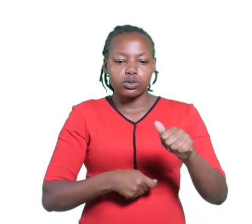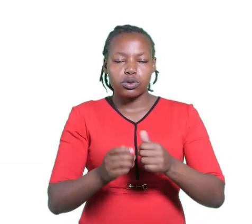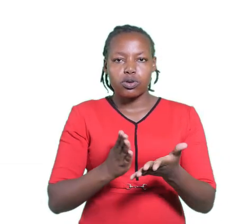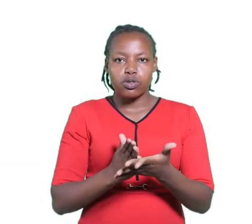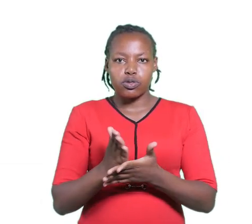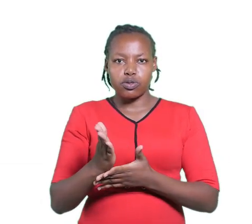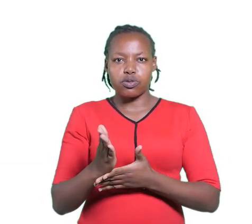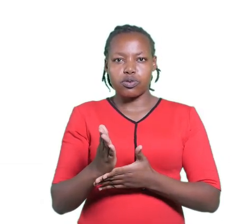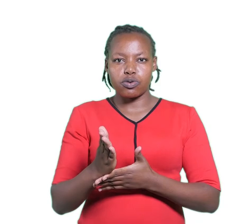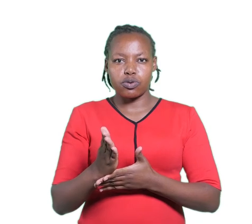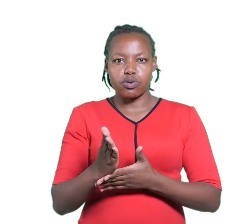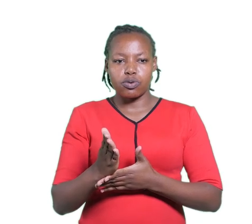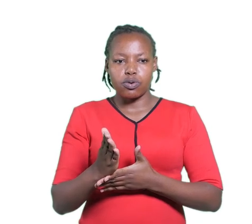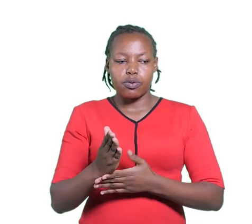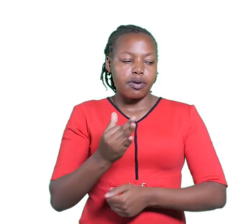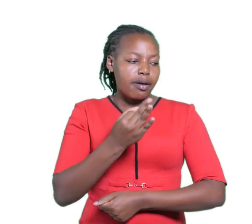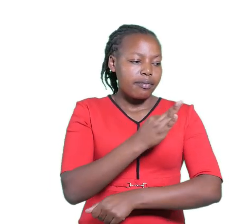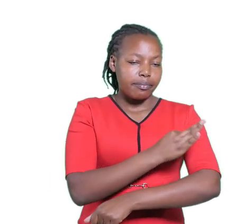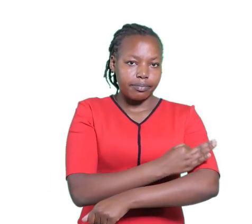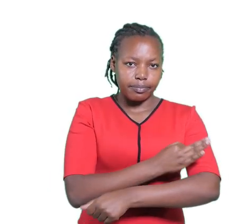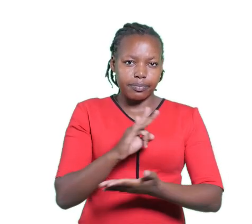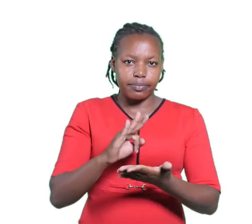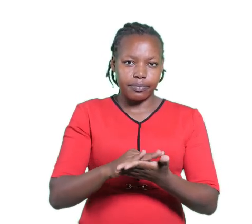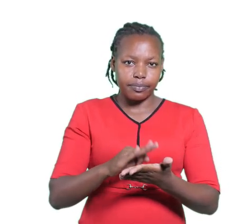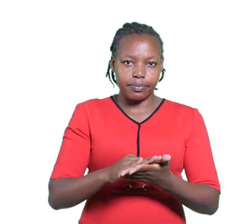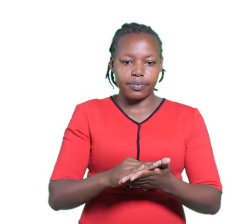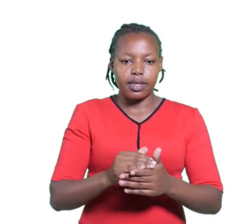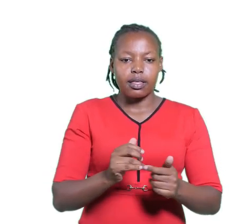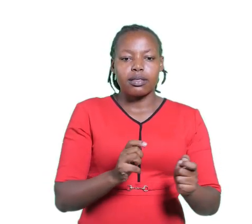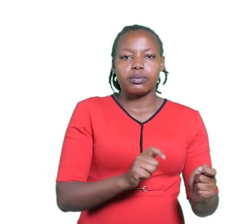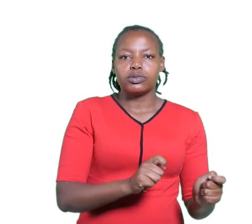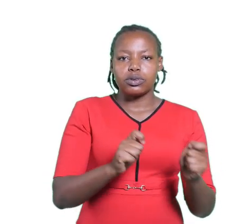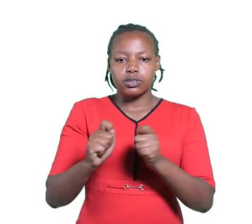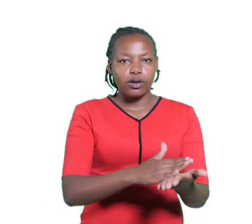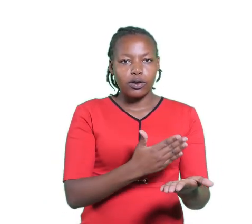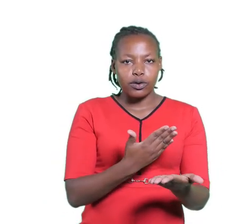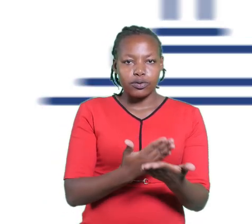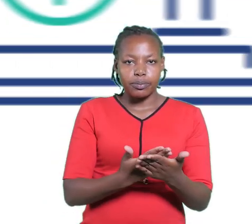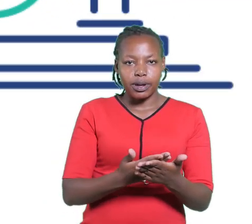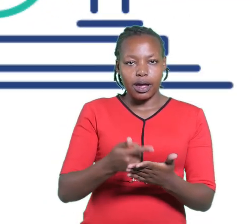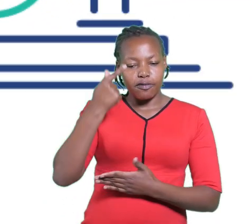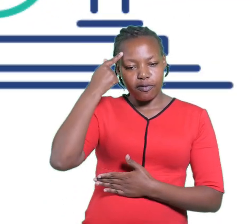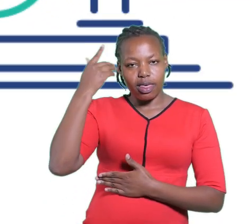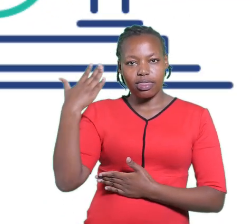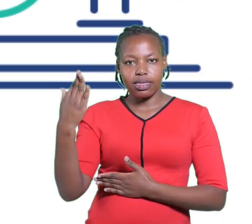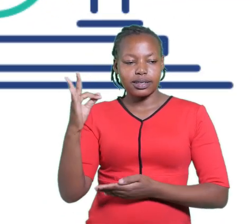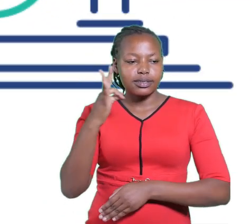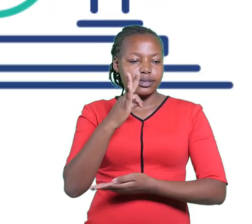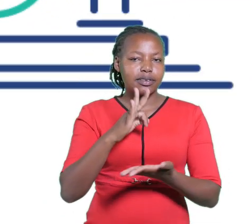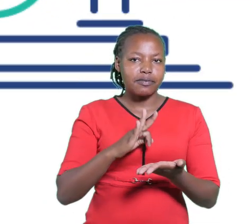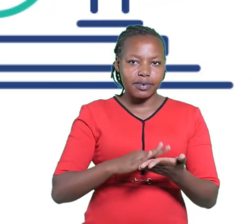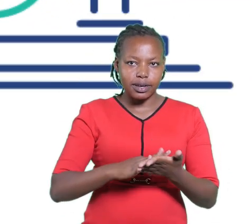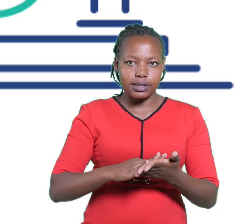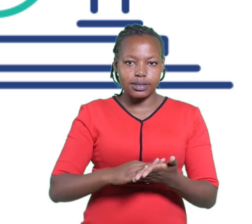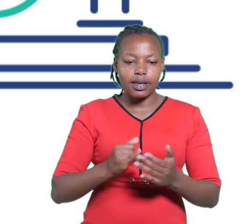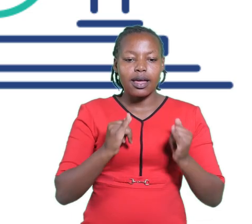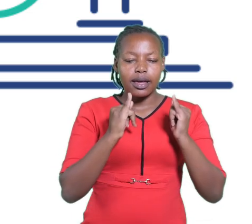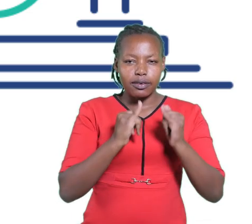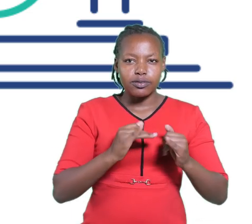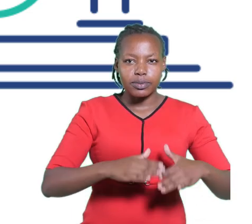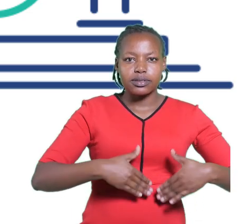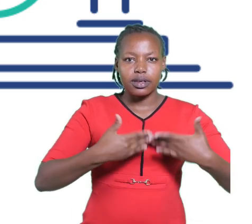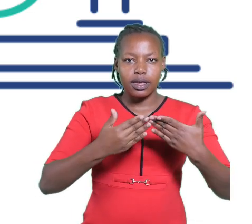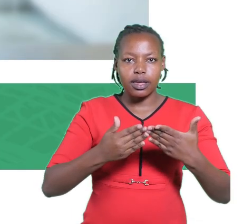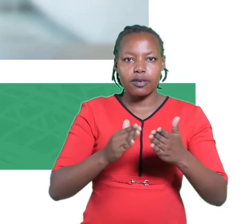financing, individuals must surrender the logbook to the financial institution. The institution will then log onto